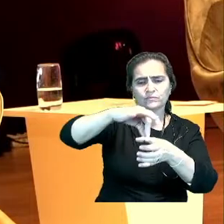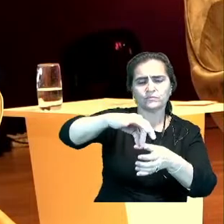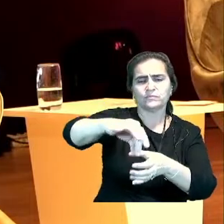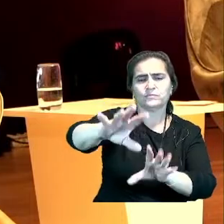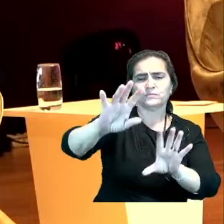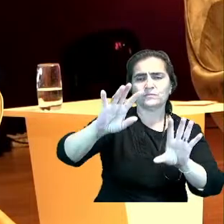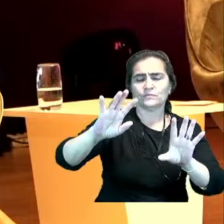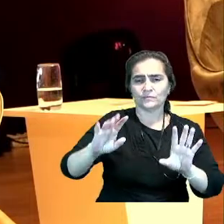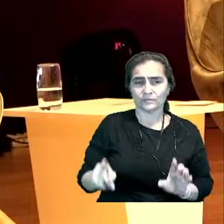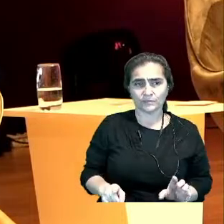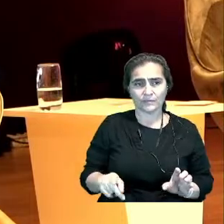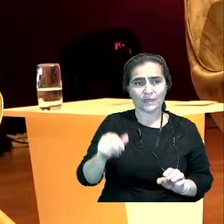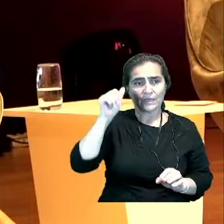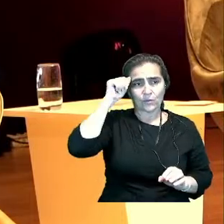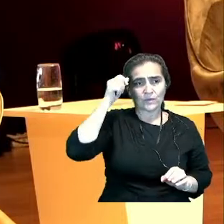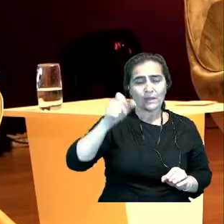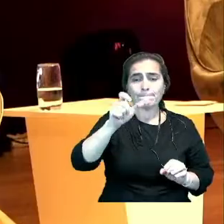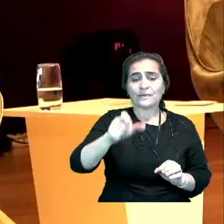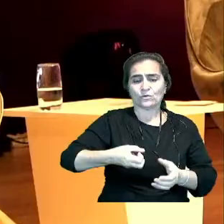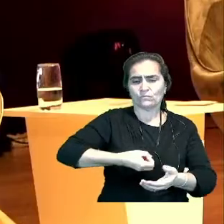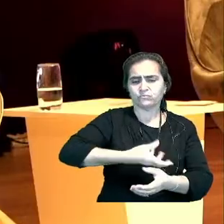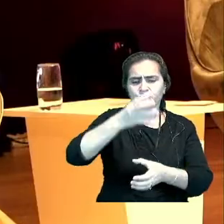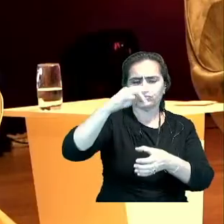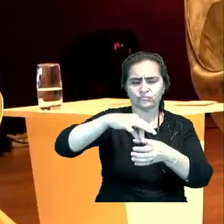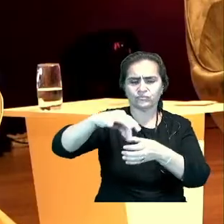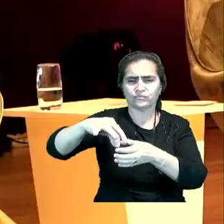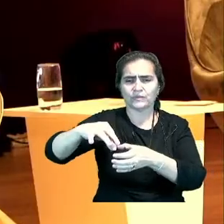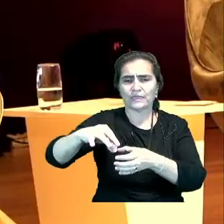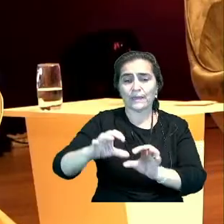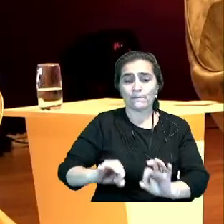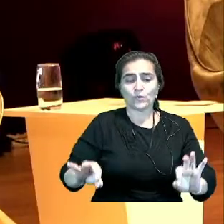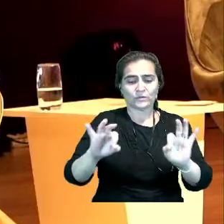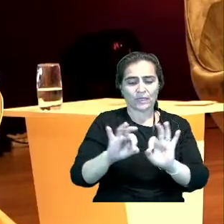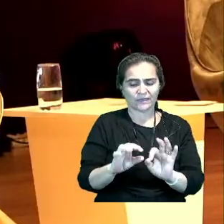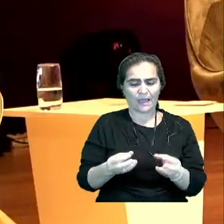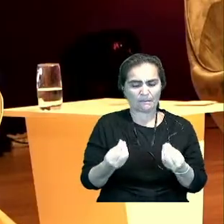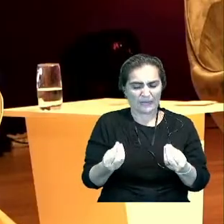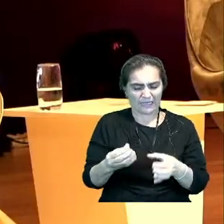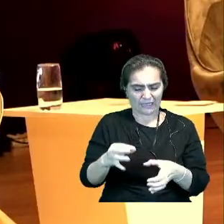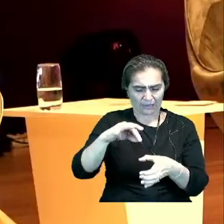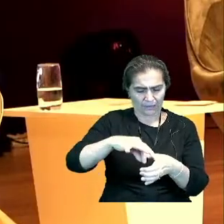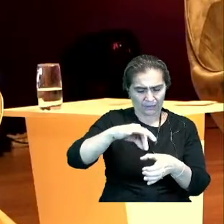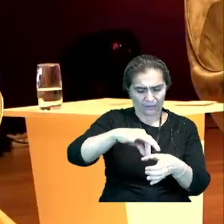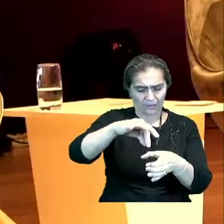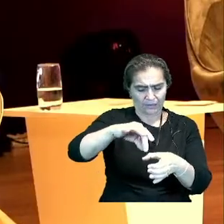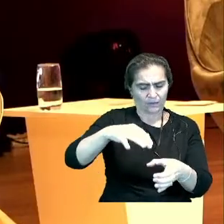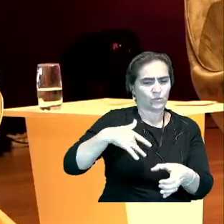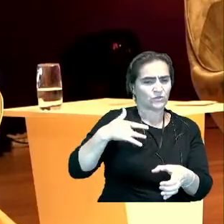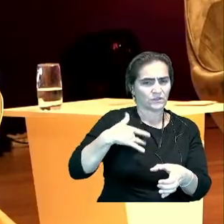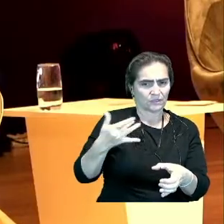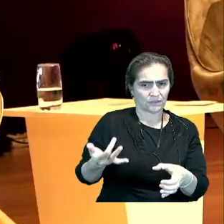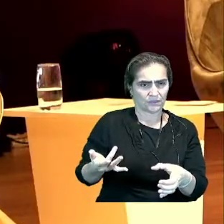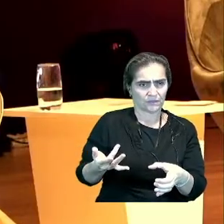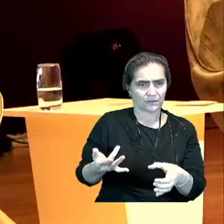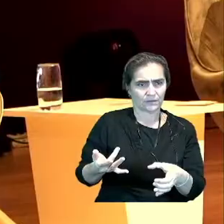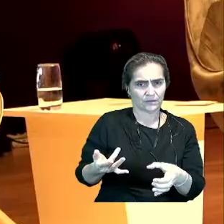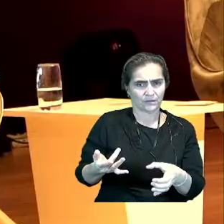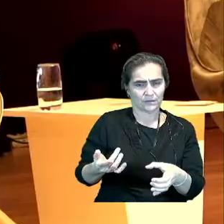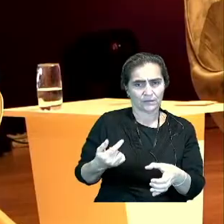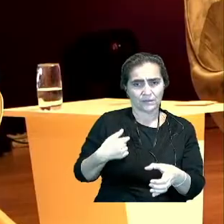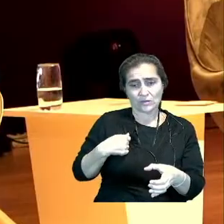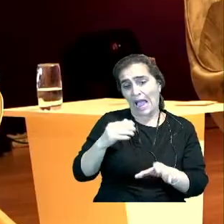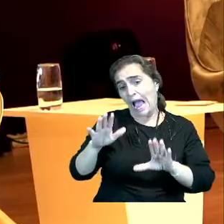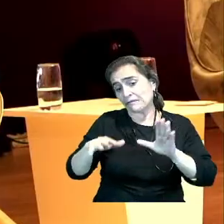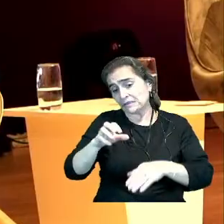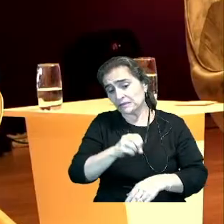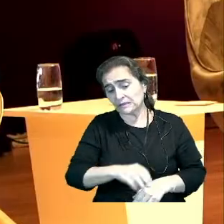And it is planted by those who have to take care of the feeling and the intent that they're planting with, because